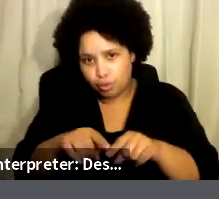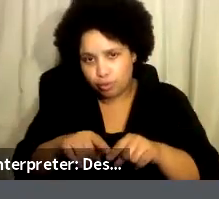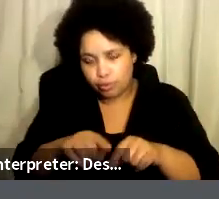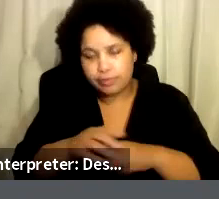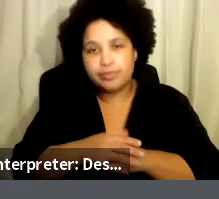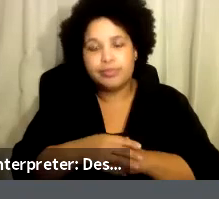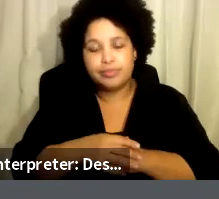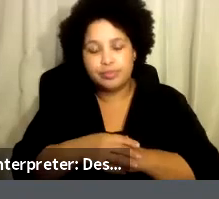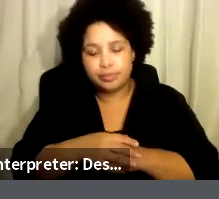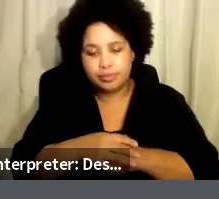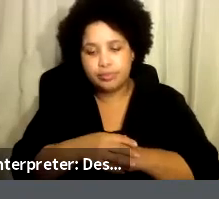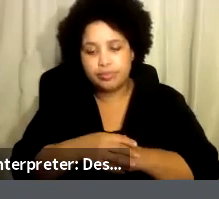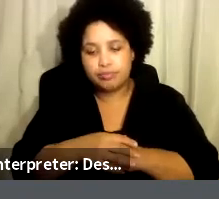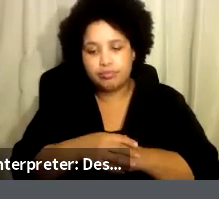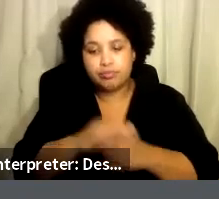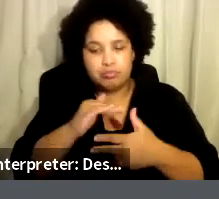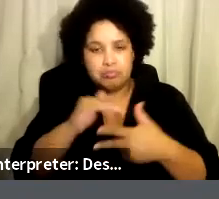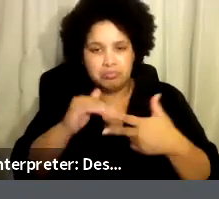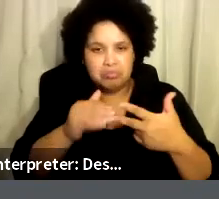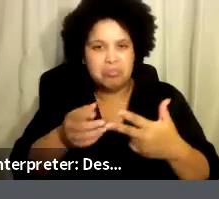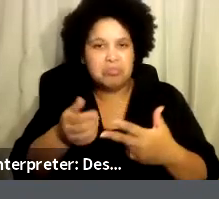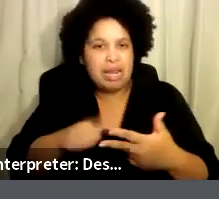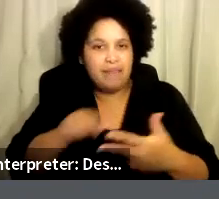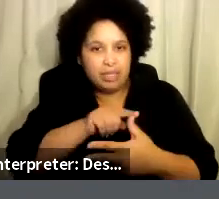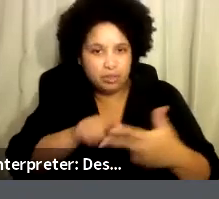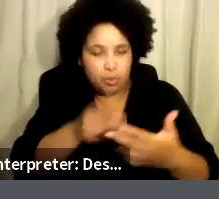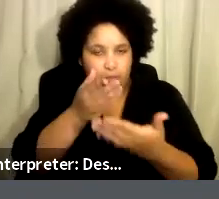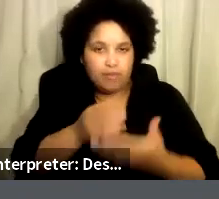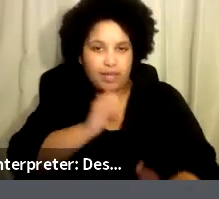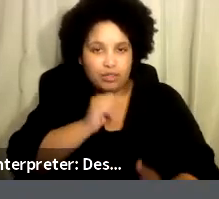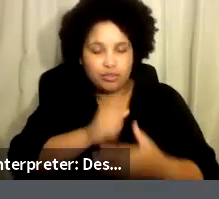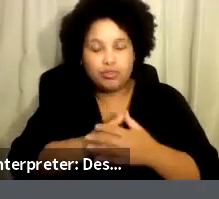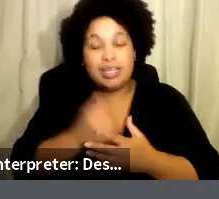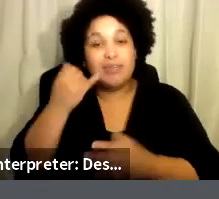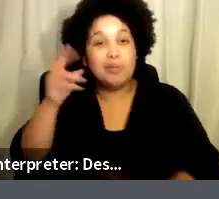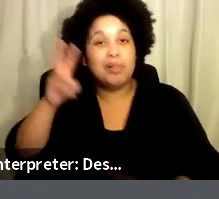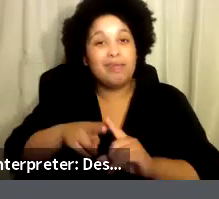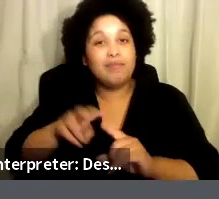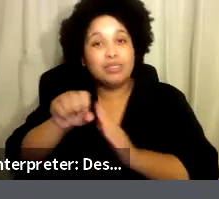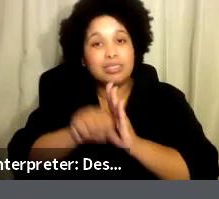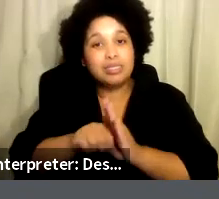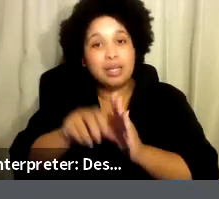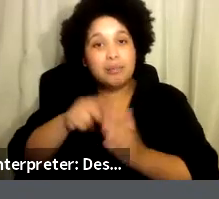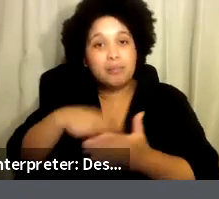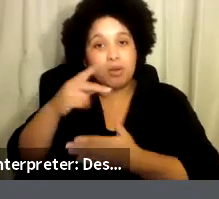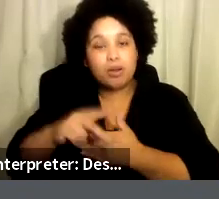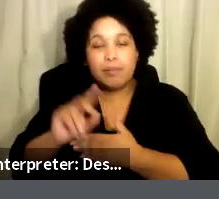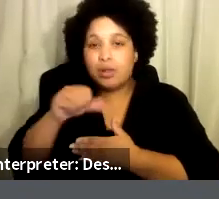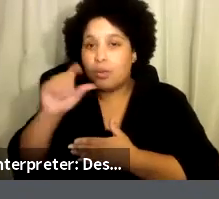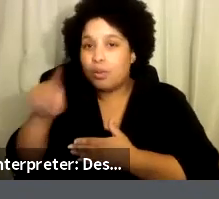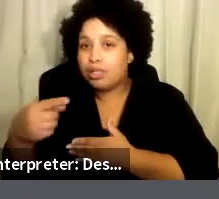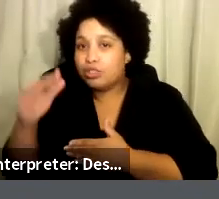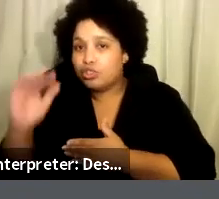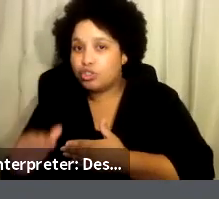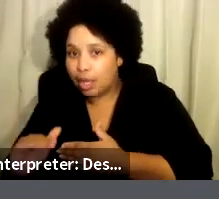work. Again, if you are applying for the state program, do remember that it's not just the child that's enrolling, but it's also